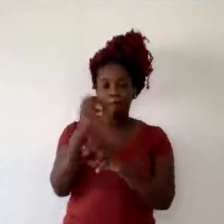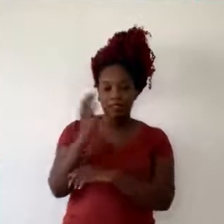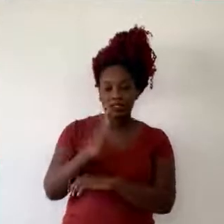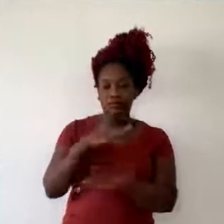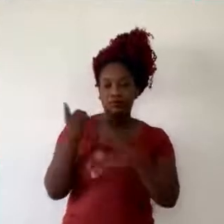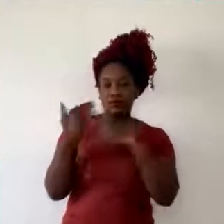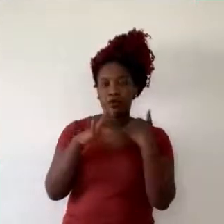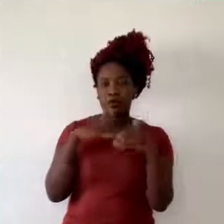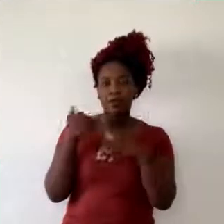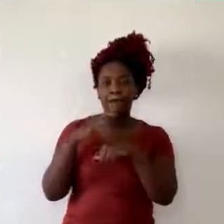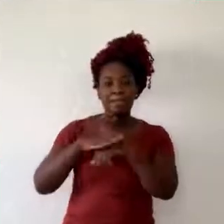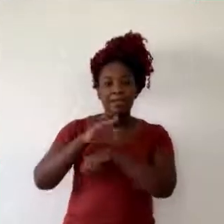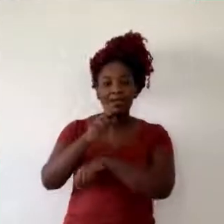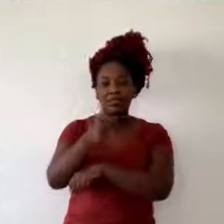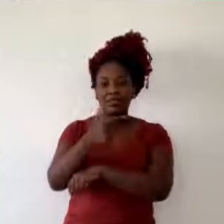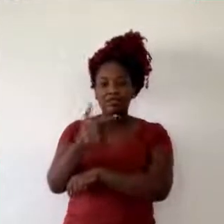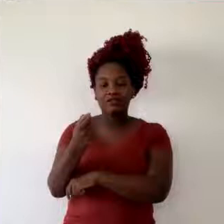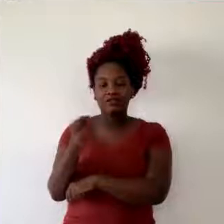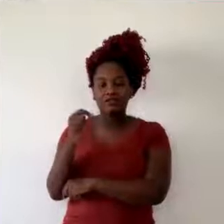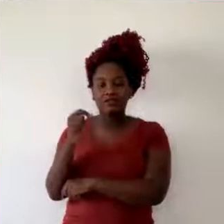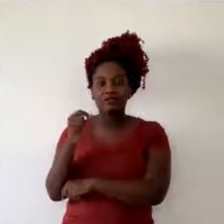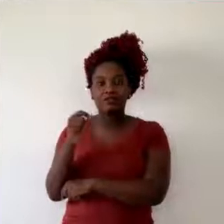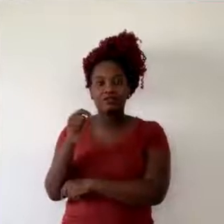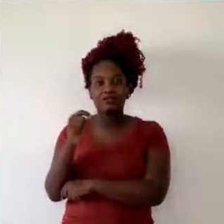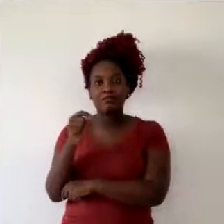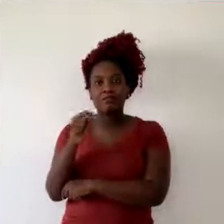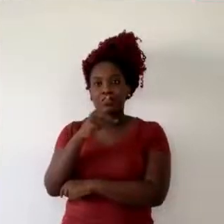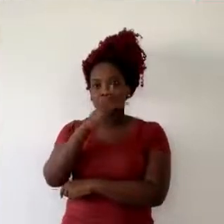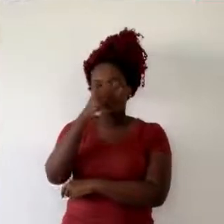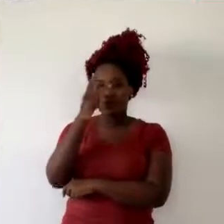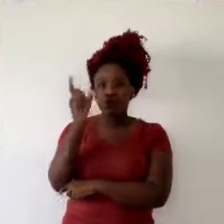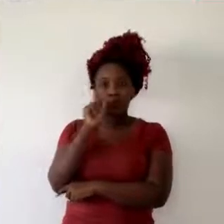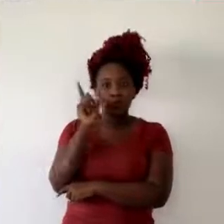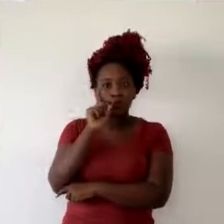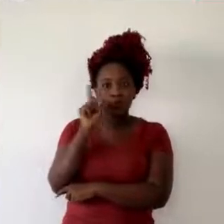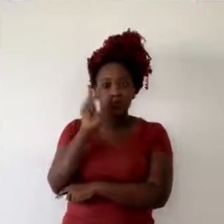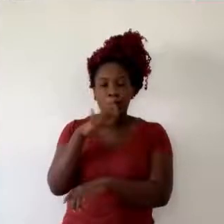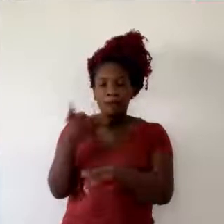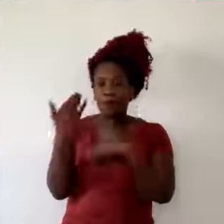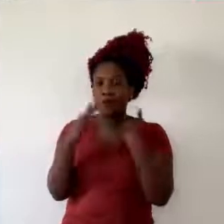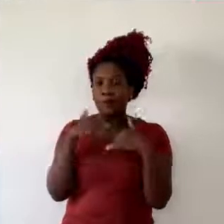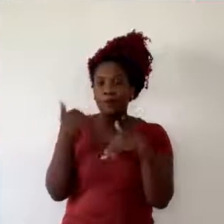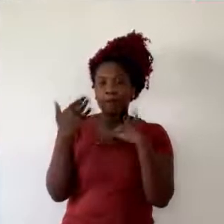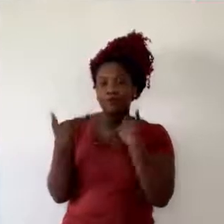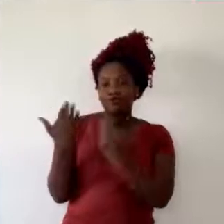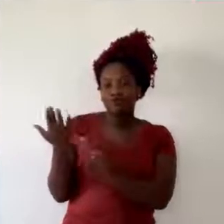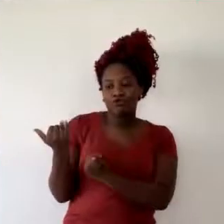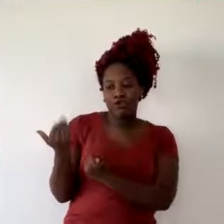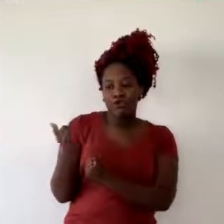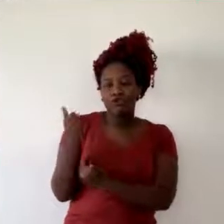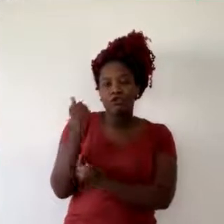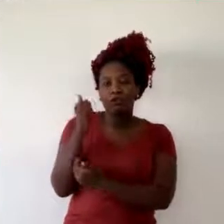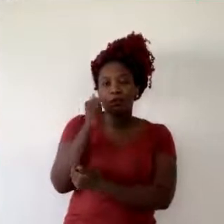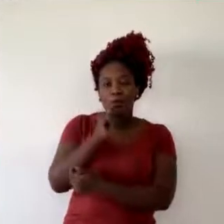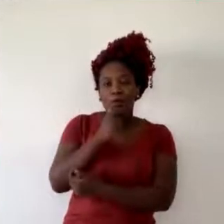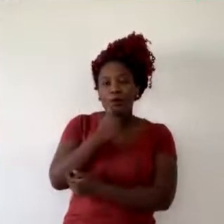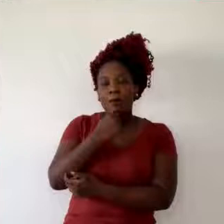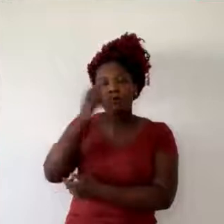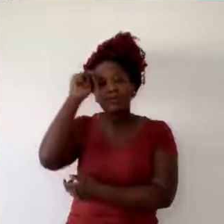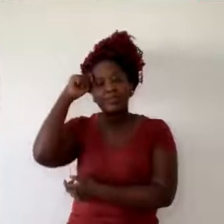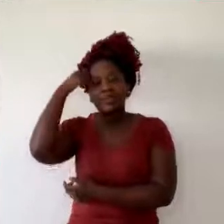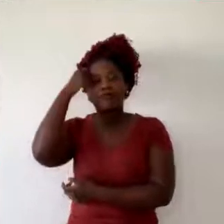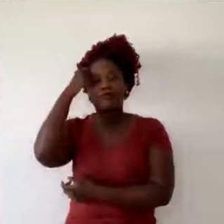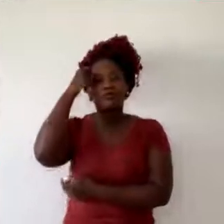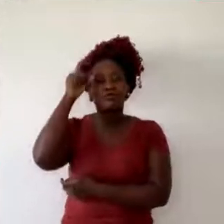about 120 deaths per day of Black young men